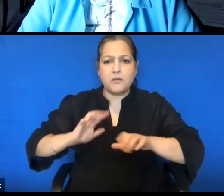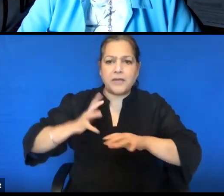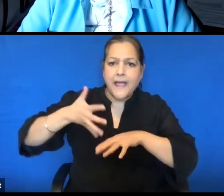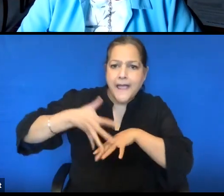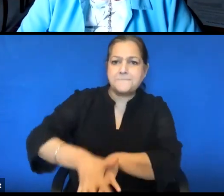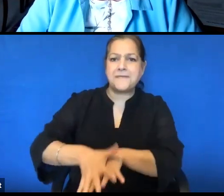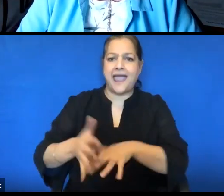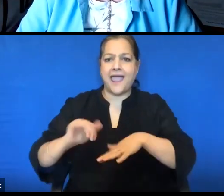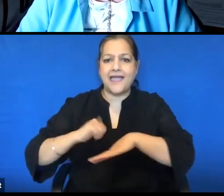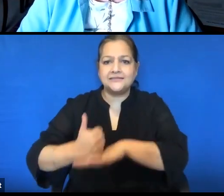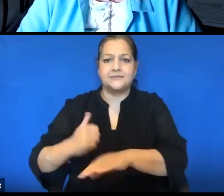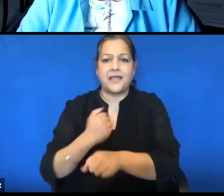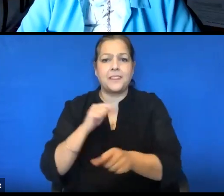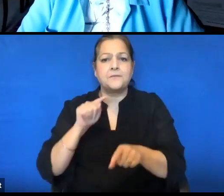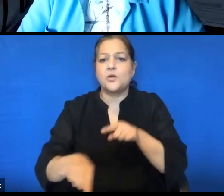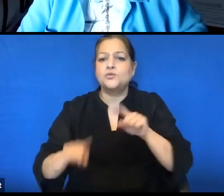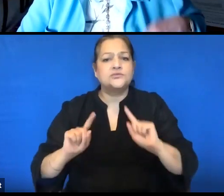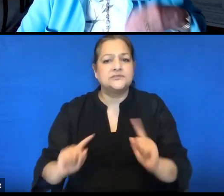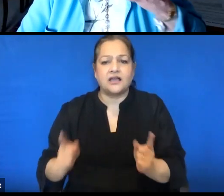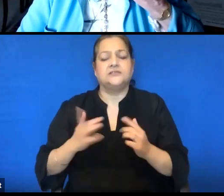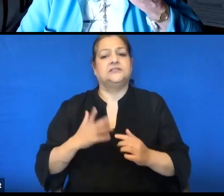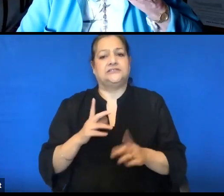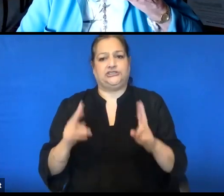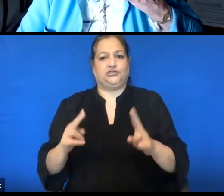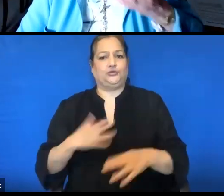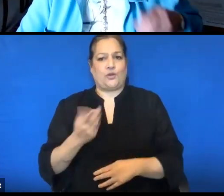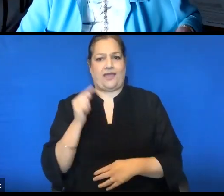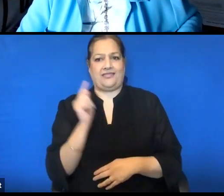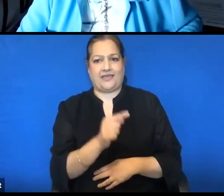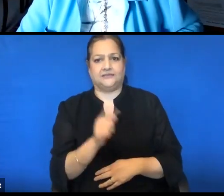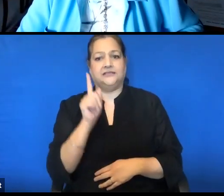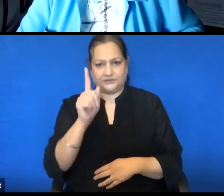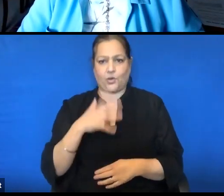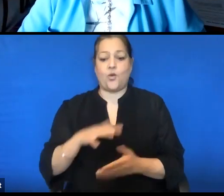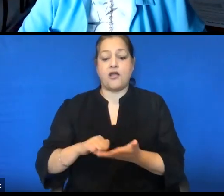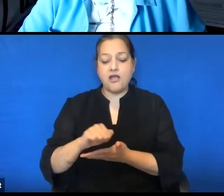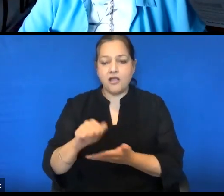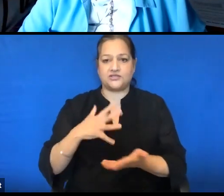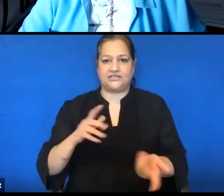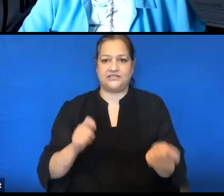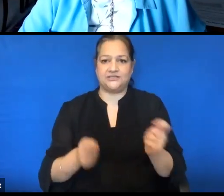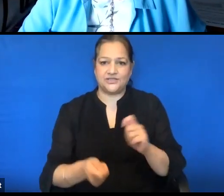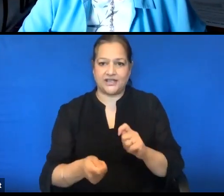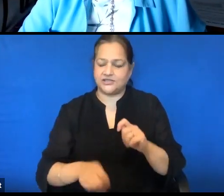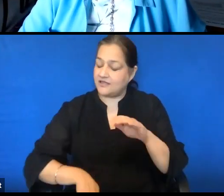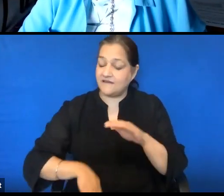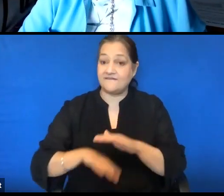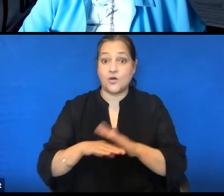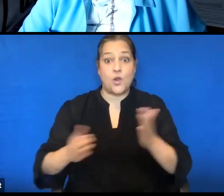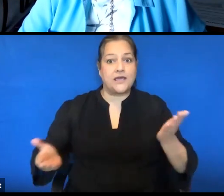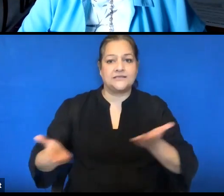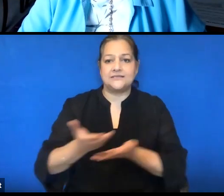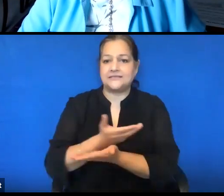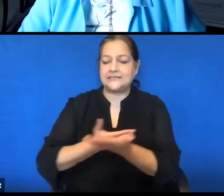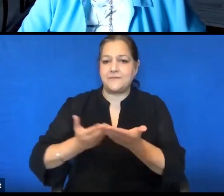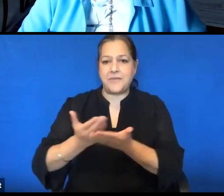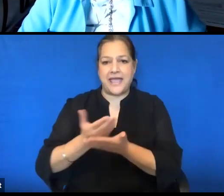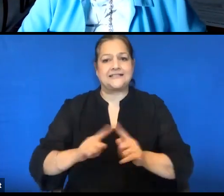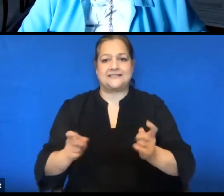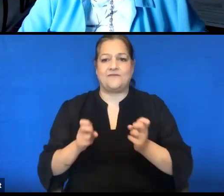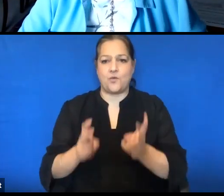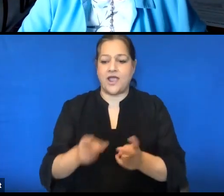most of them. So what has to happen is a cultural change, a change around the entire debate based on evidence,